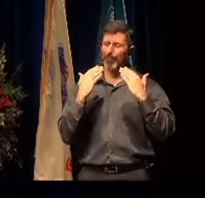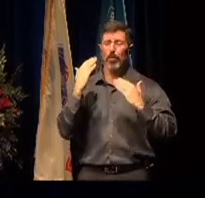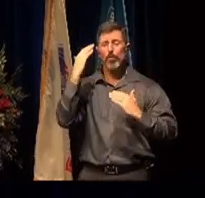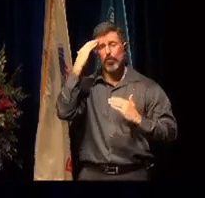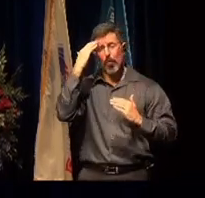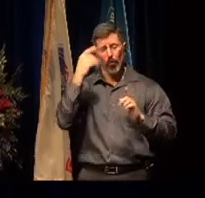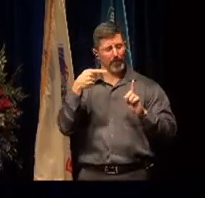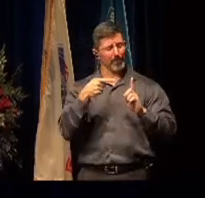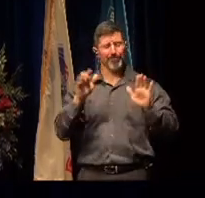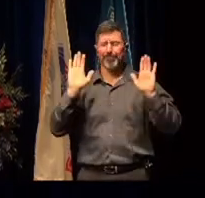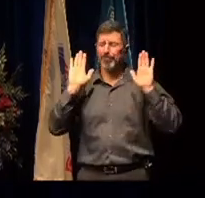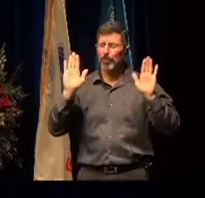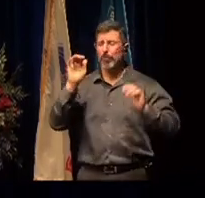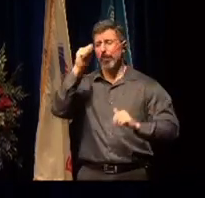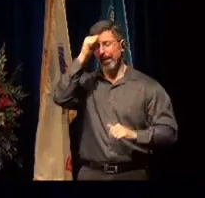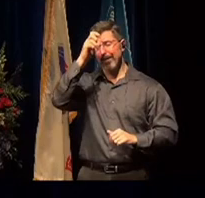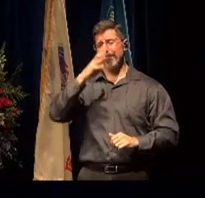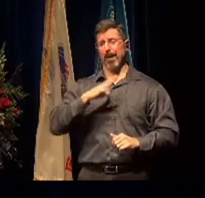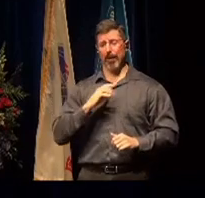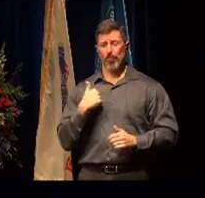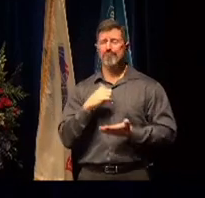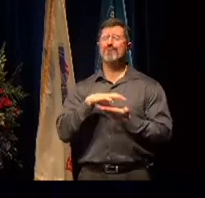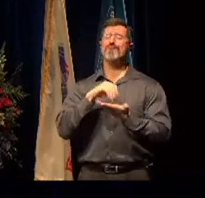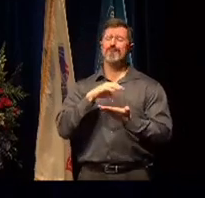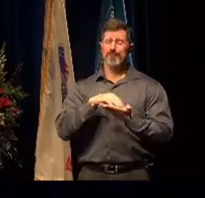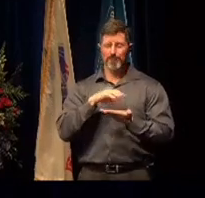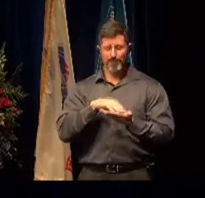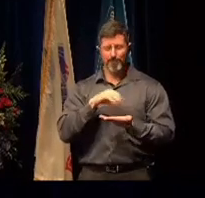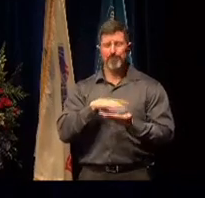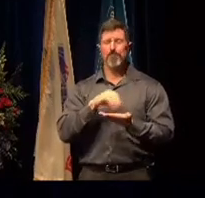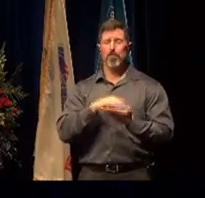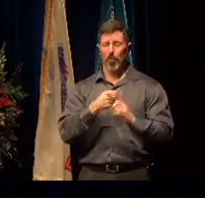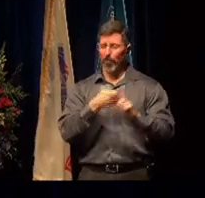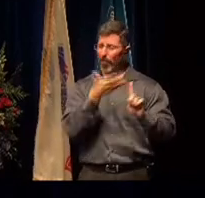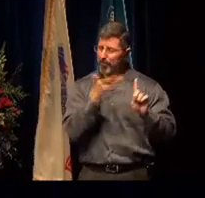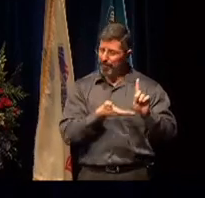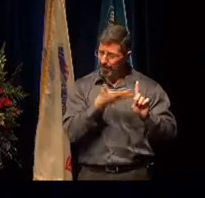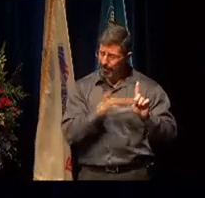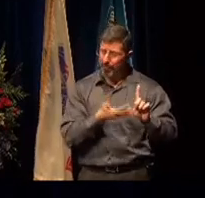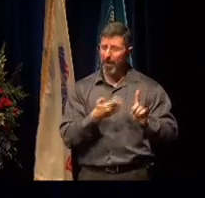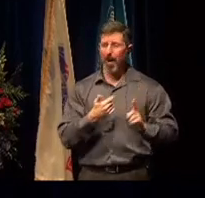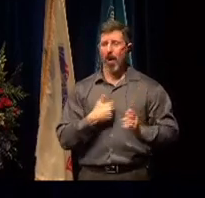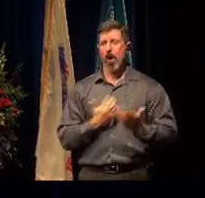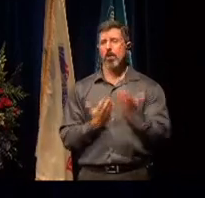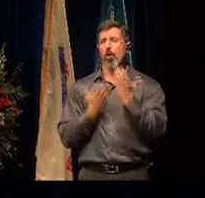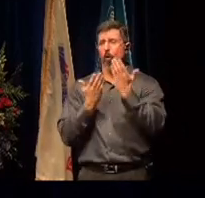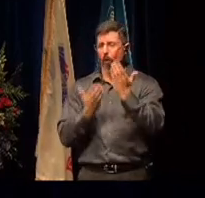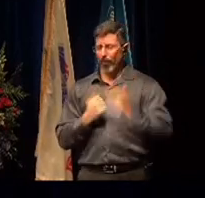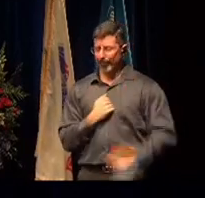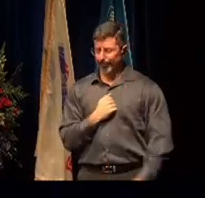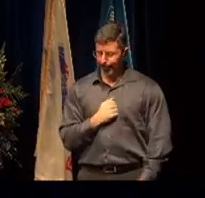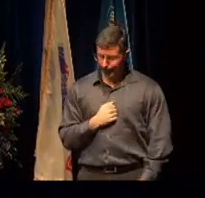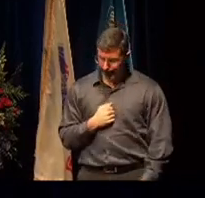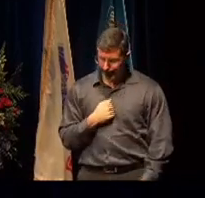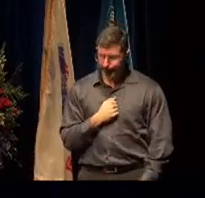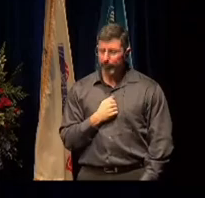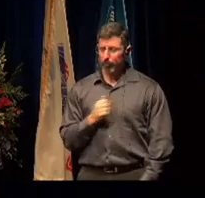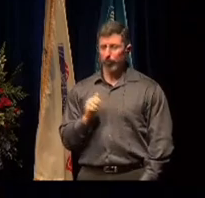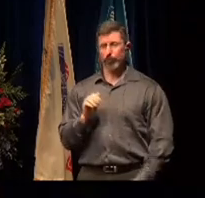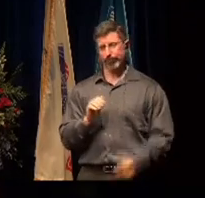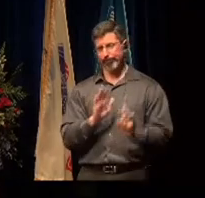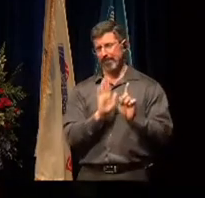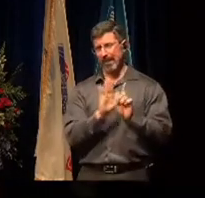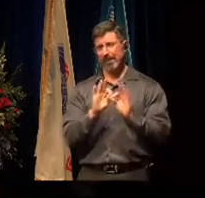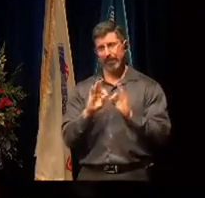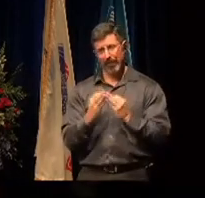great man, to have learned from Gary, and to have received his generosity, I offer our condolences to Gary's family and his